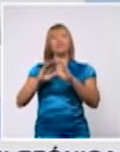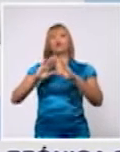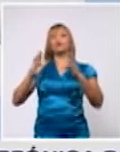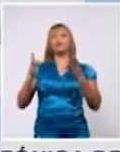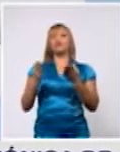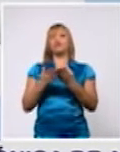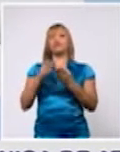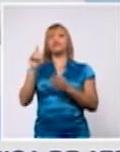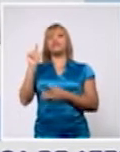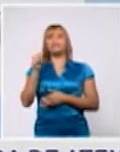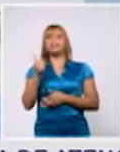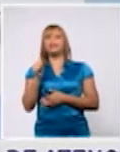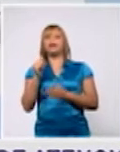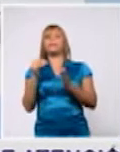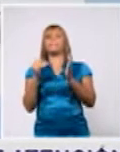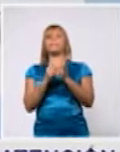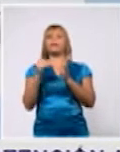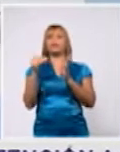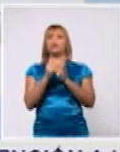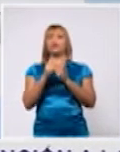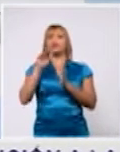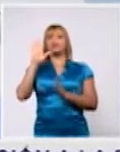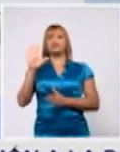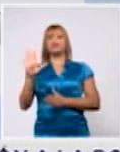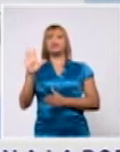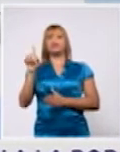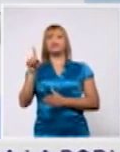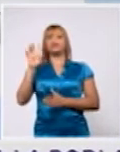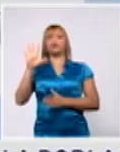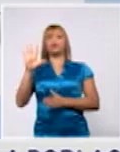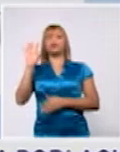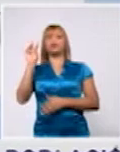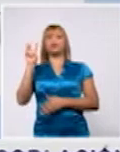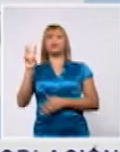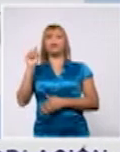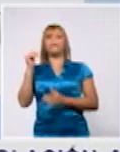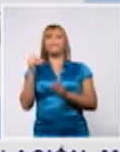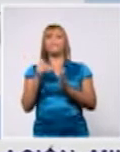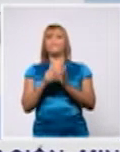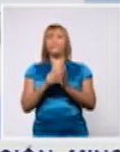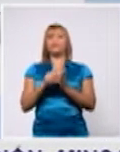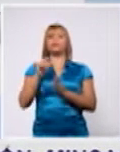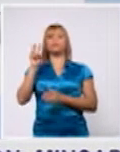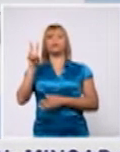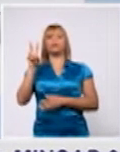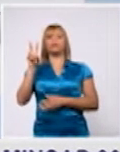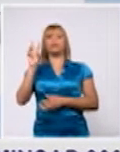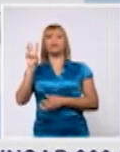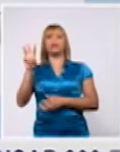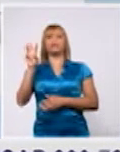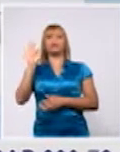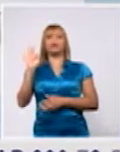54.04% of all COVID-19 cases around the world, after